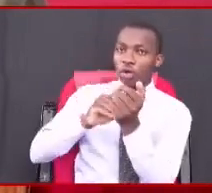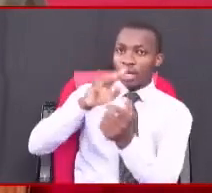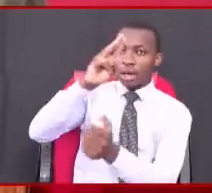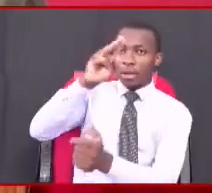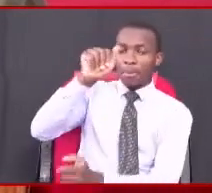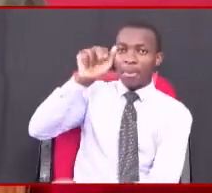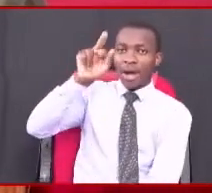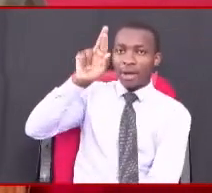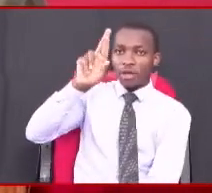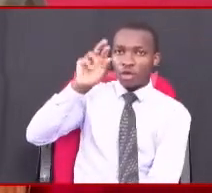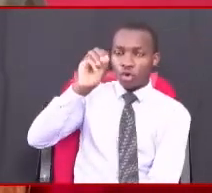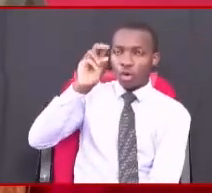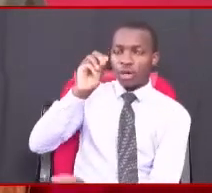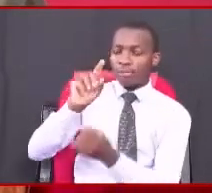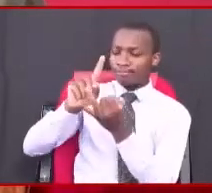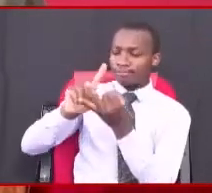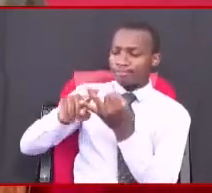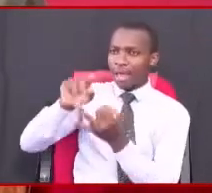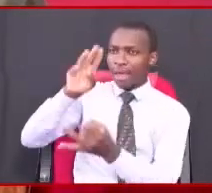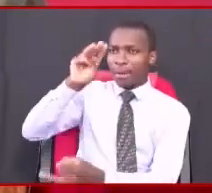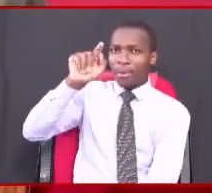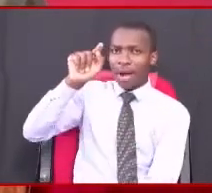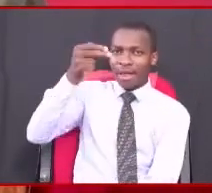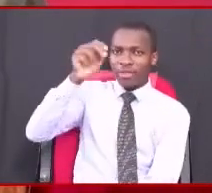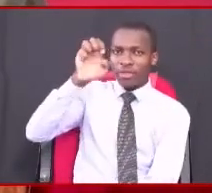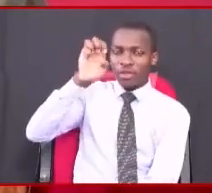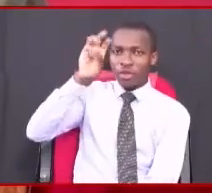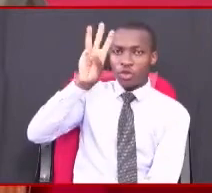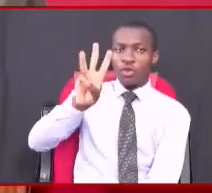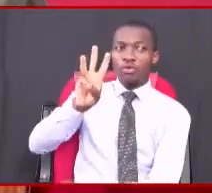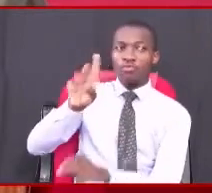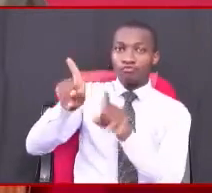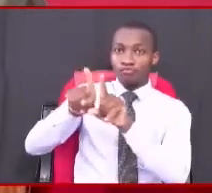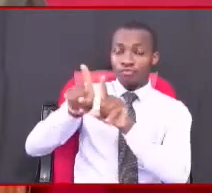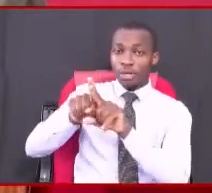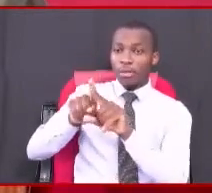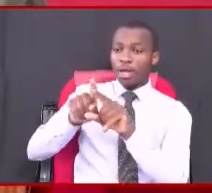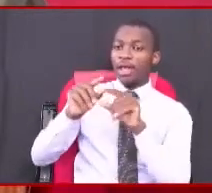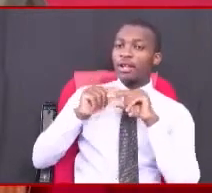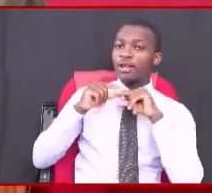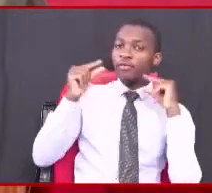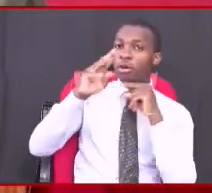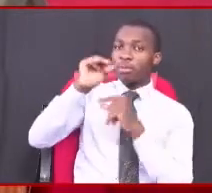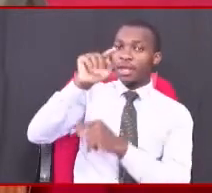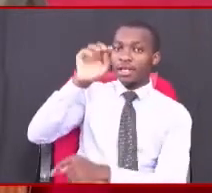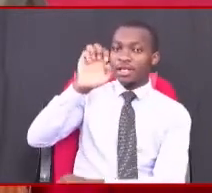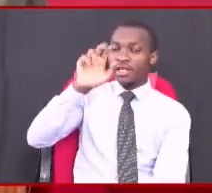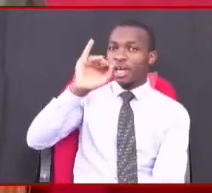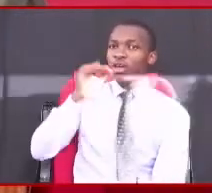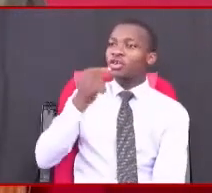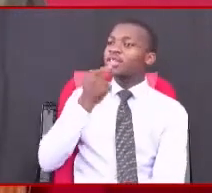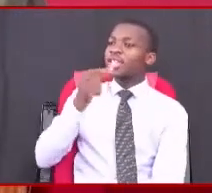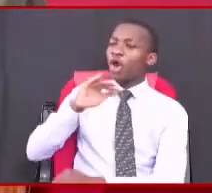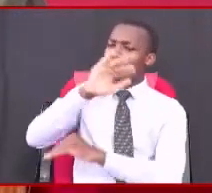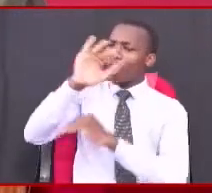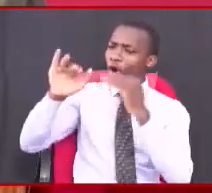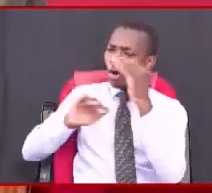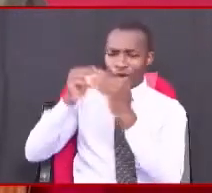Reverend Matthew Okeo was able to sum it up, and Reverend Jose Amite, when they said all of us have been